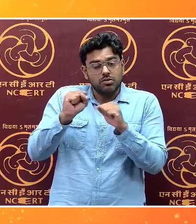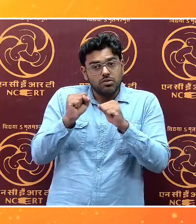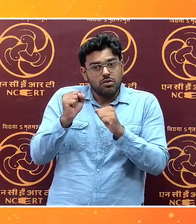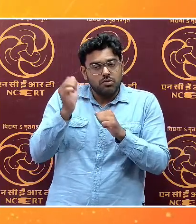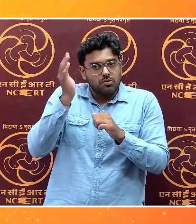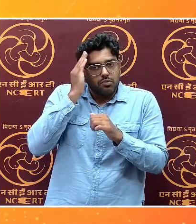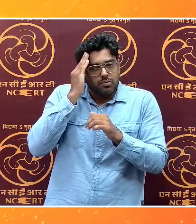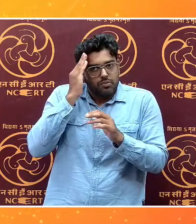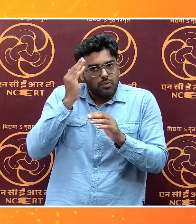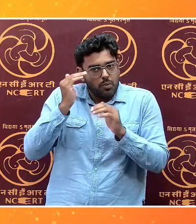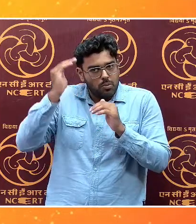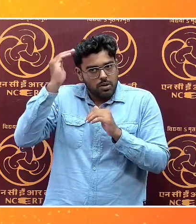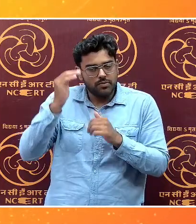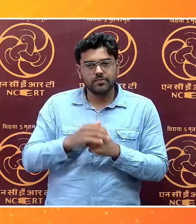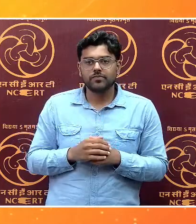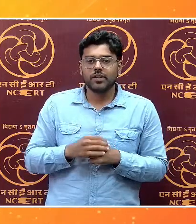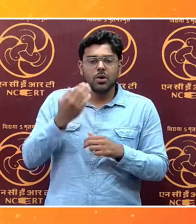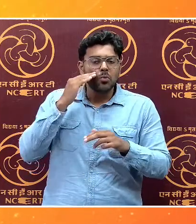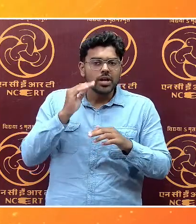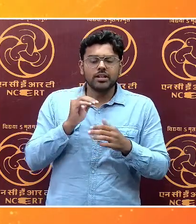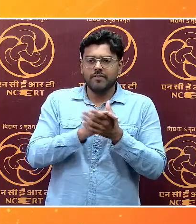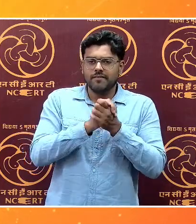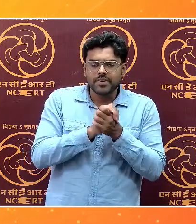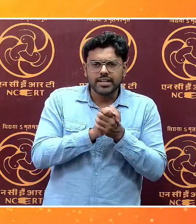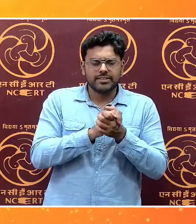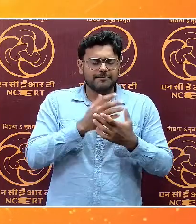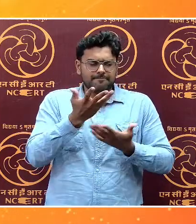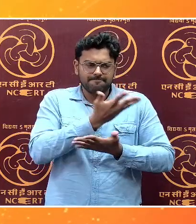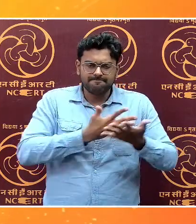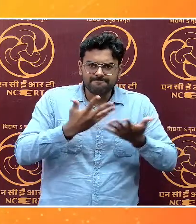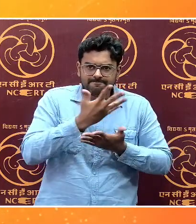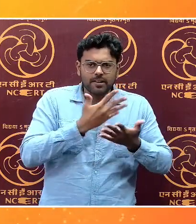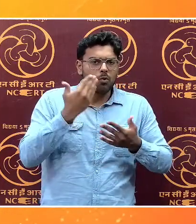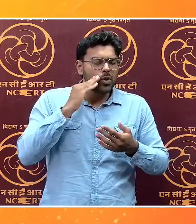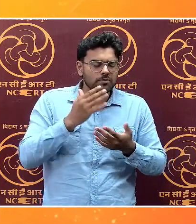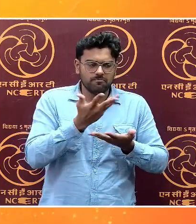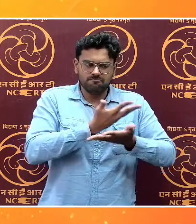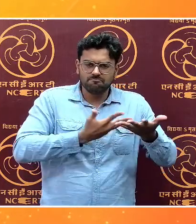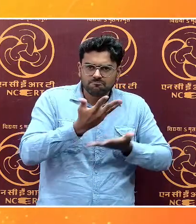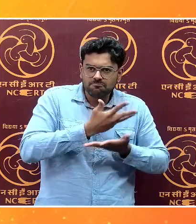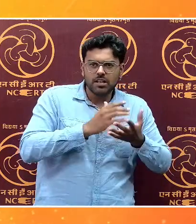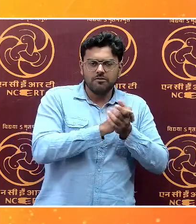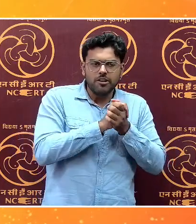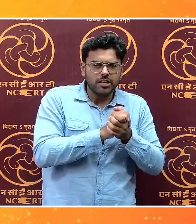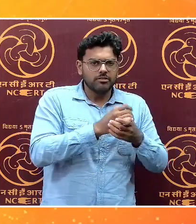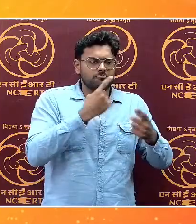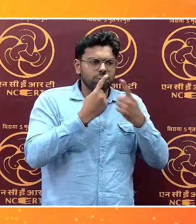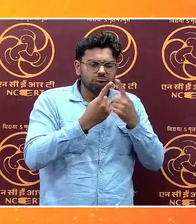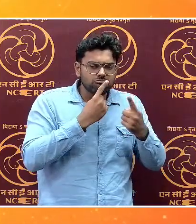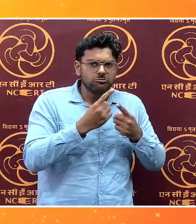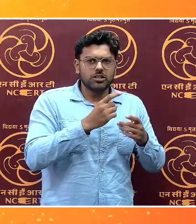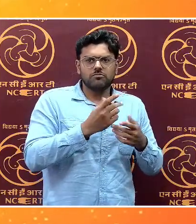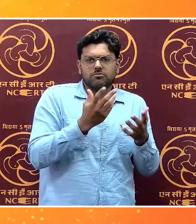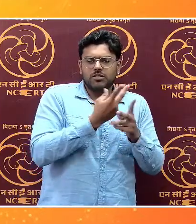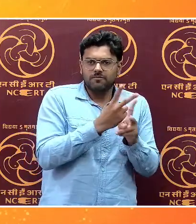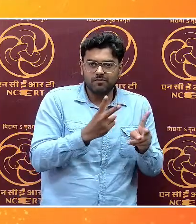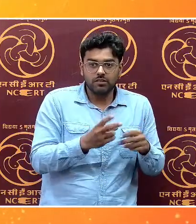sensitivity. When you will work with your friends, when you collaborate with your friends,